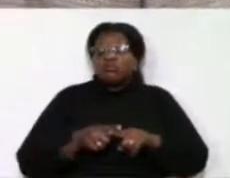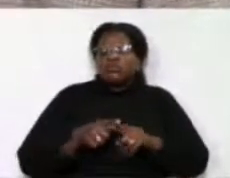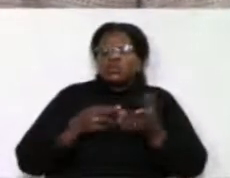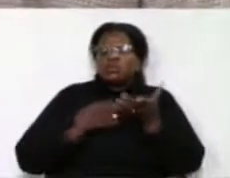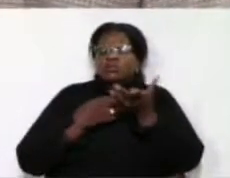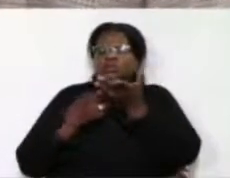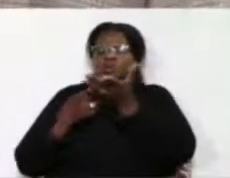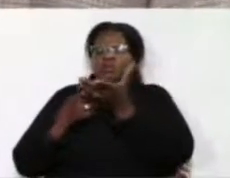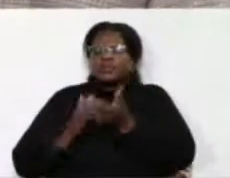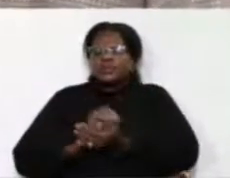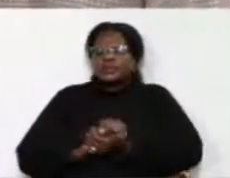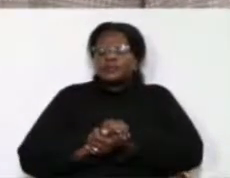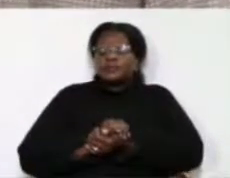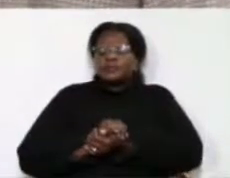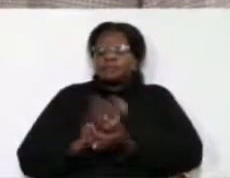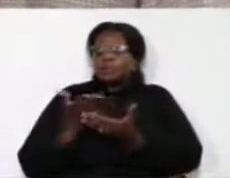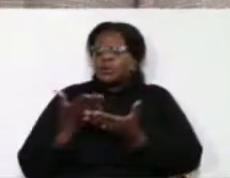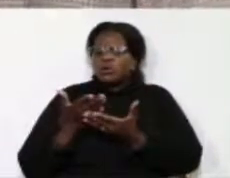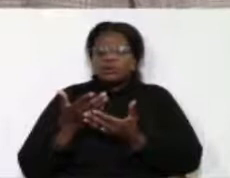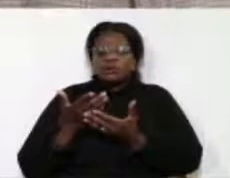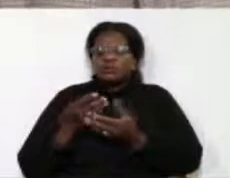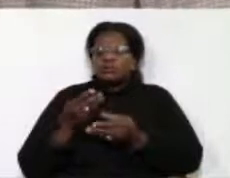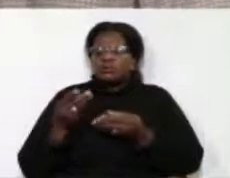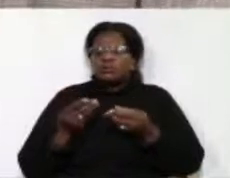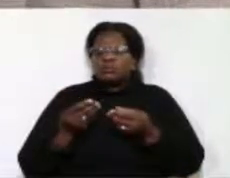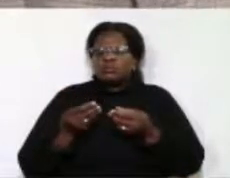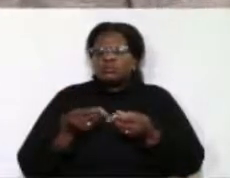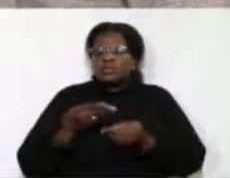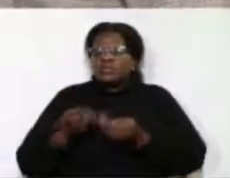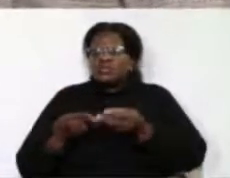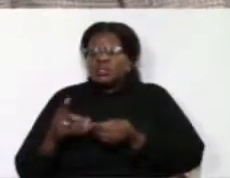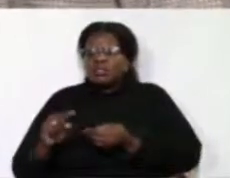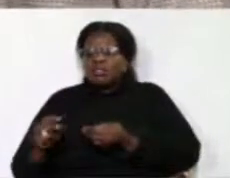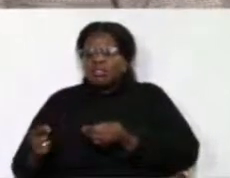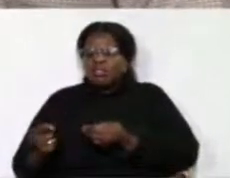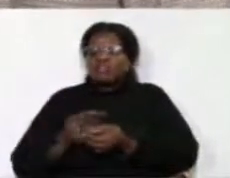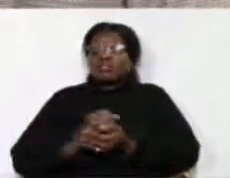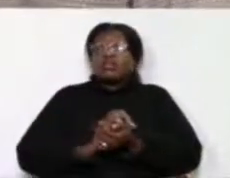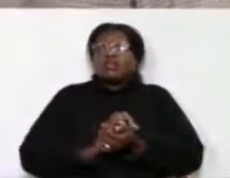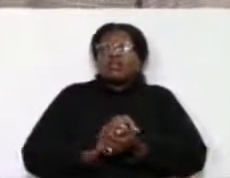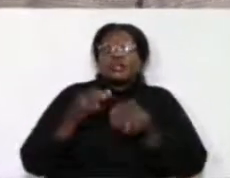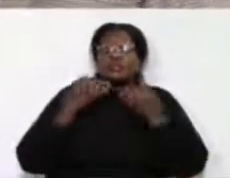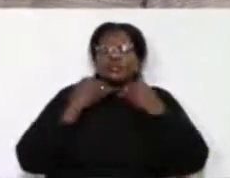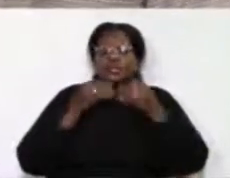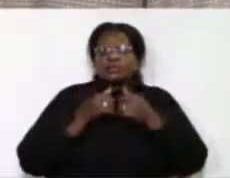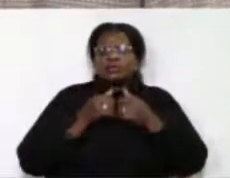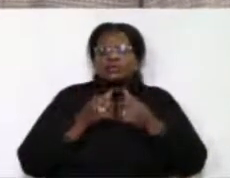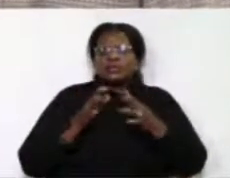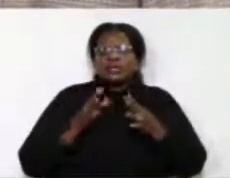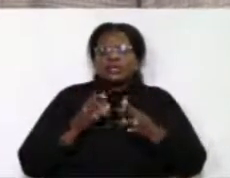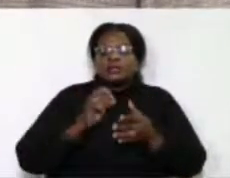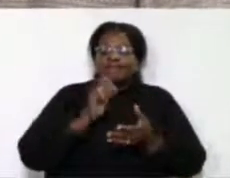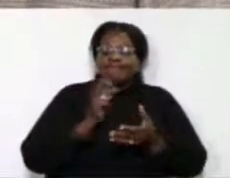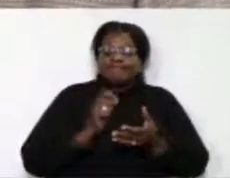you'll basically have these 3 different things. And the point about this is that it's important to start recording things